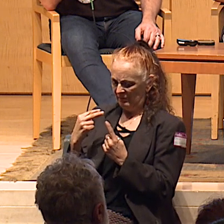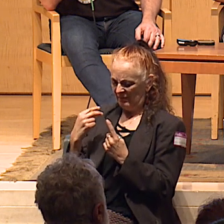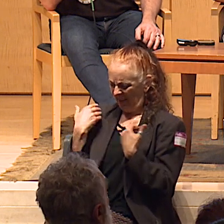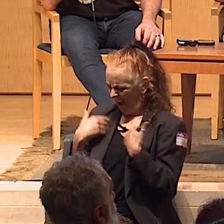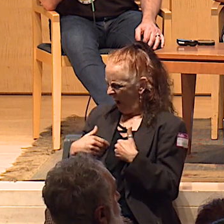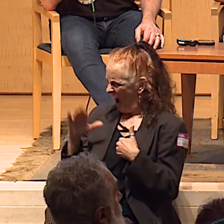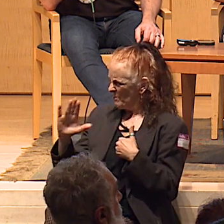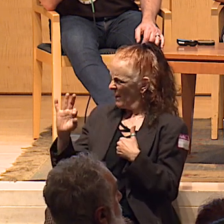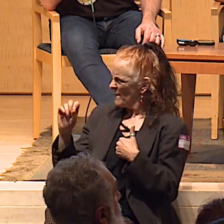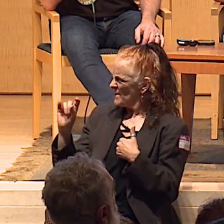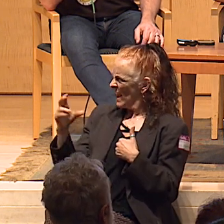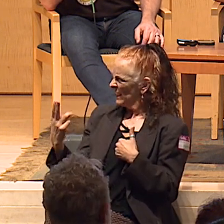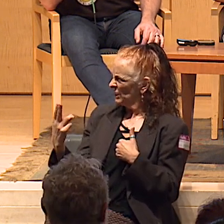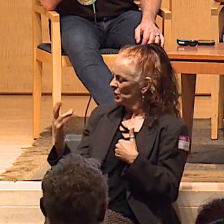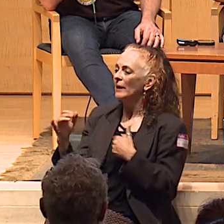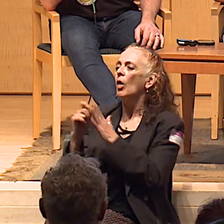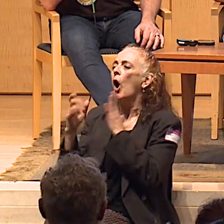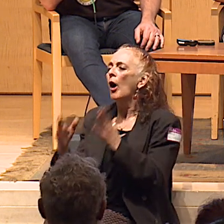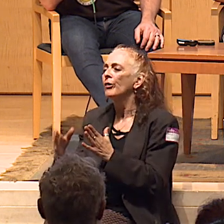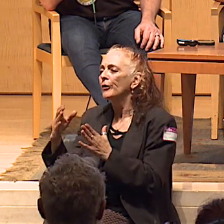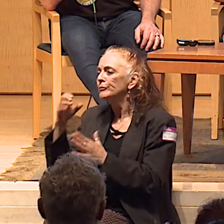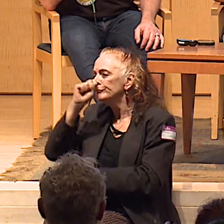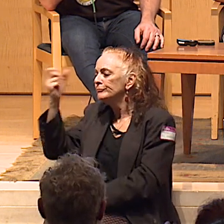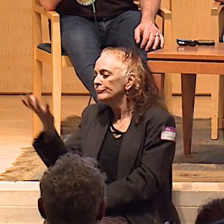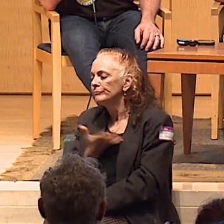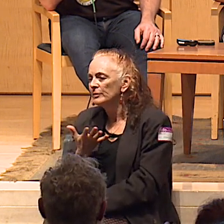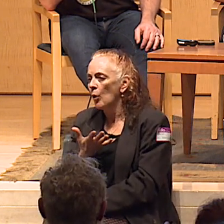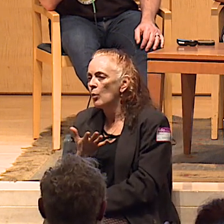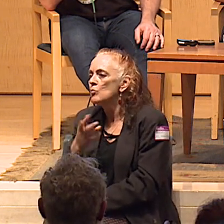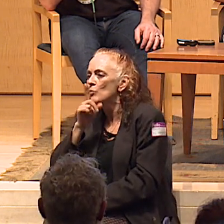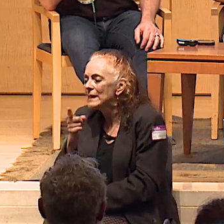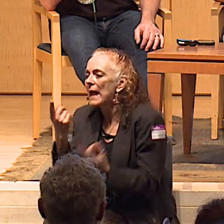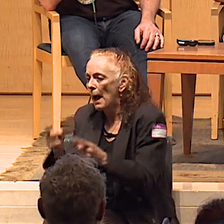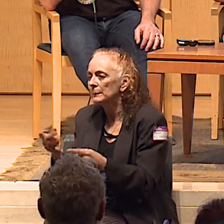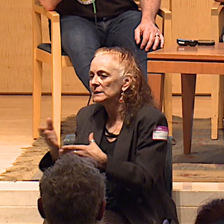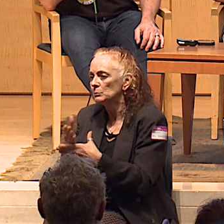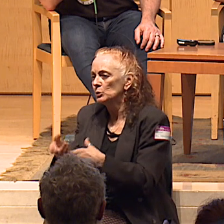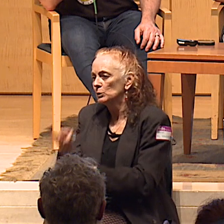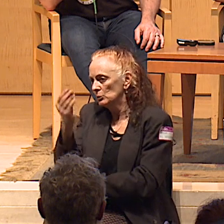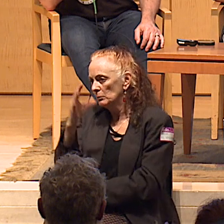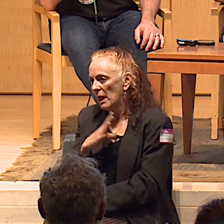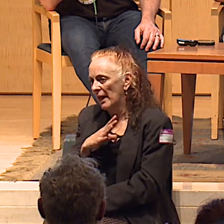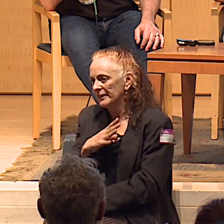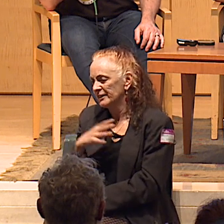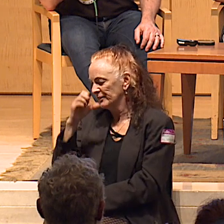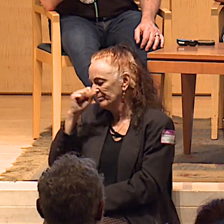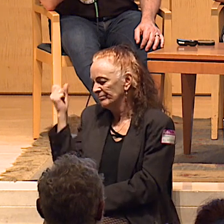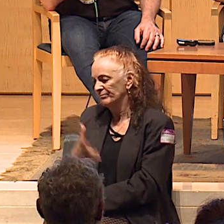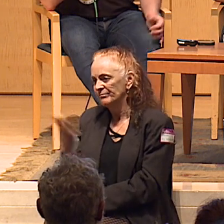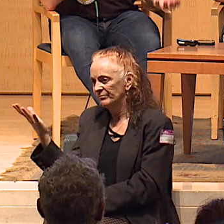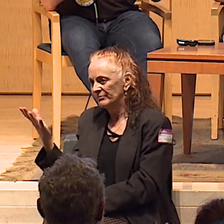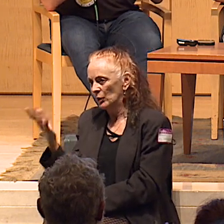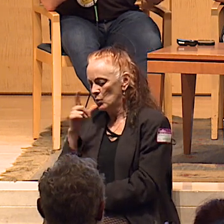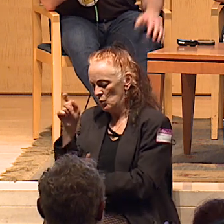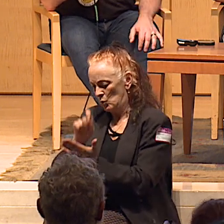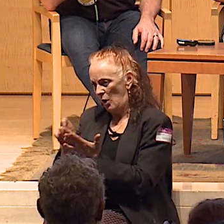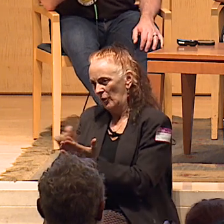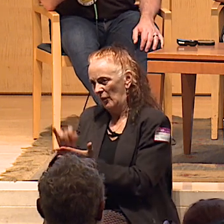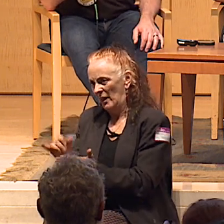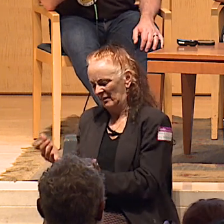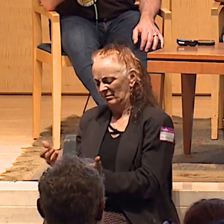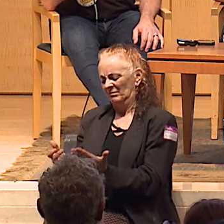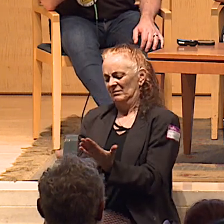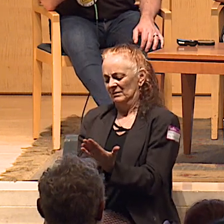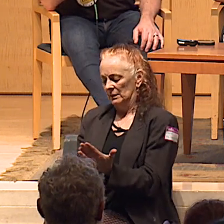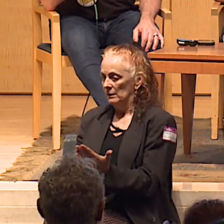the author didn't give a shit about like what actually happens between two men. Mm. And it's a little, you know, I guess